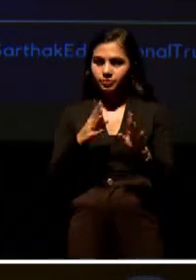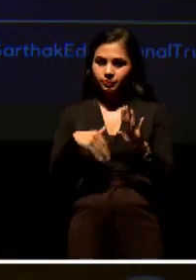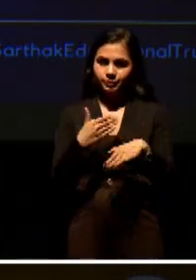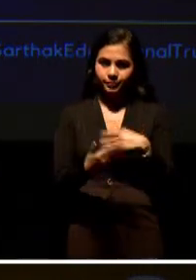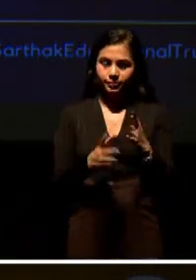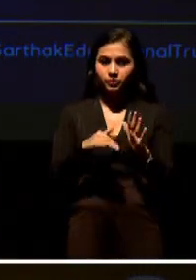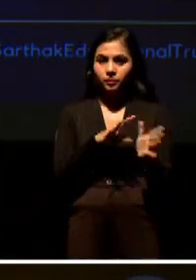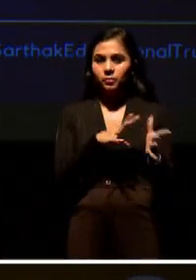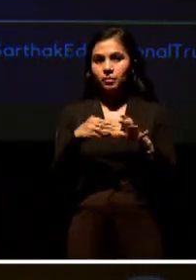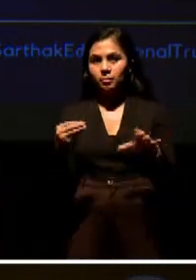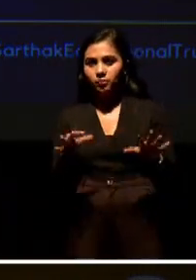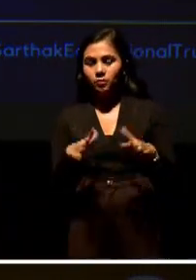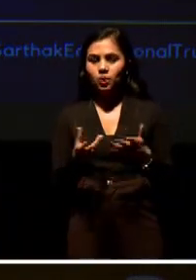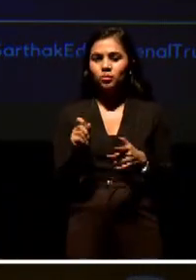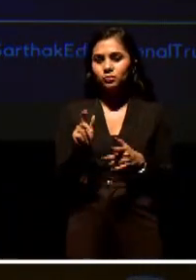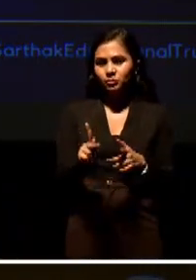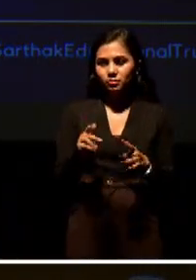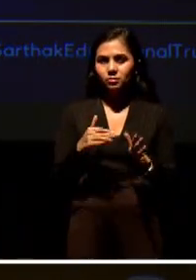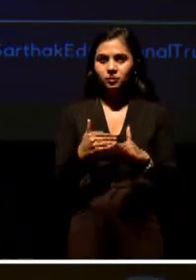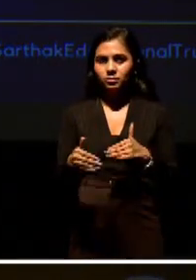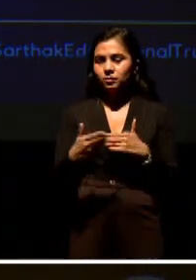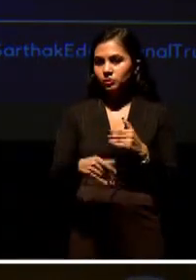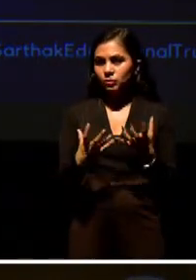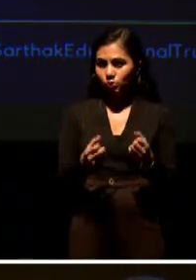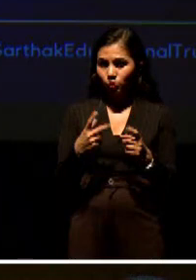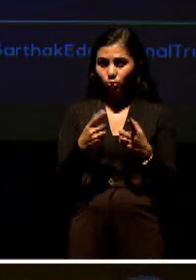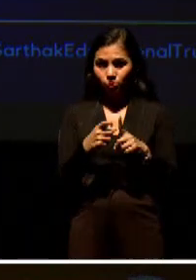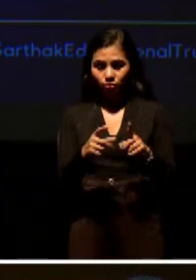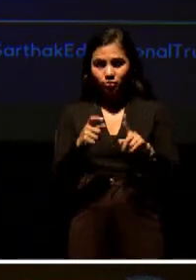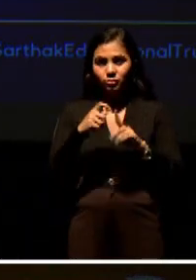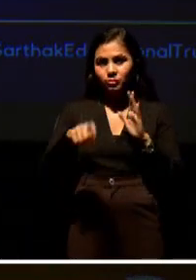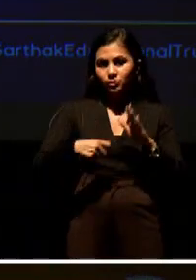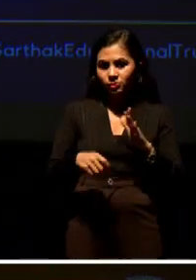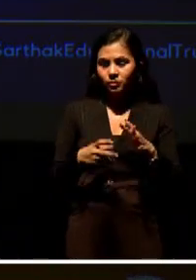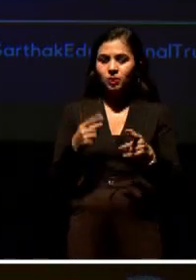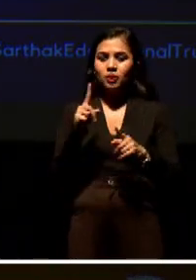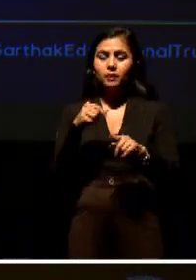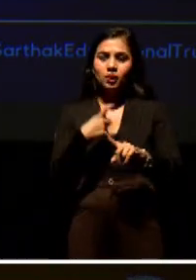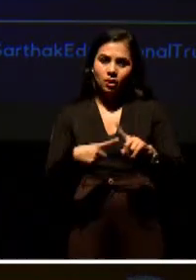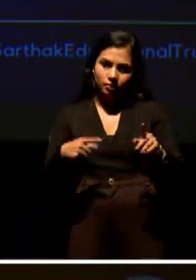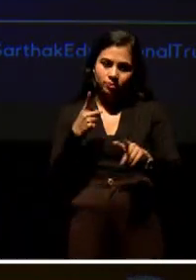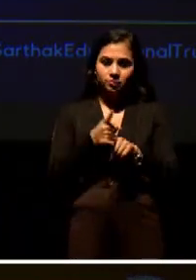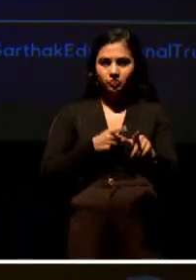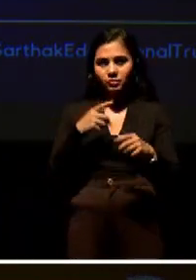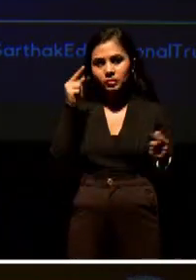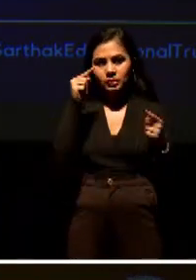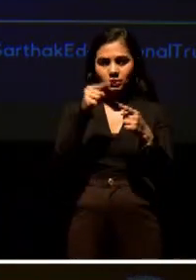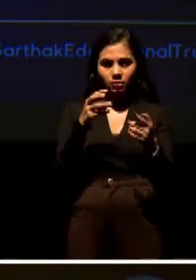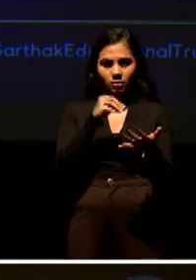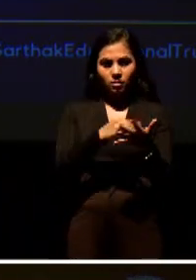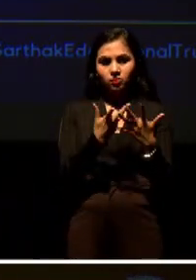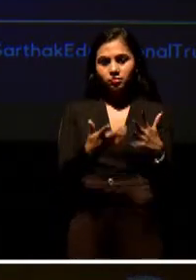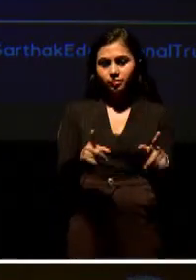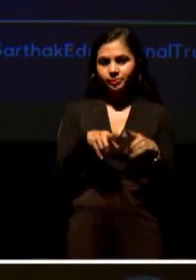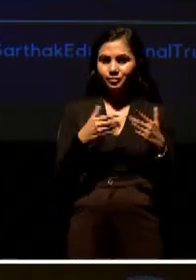get out of it. So we should say, okay, if Samir, you want to do this project, finish in 1.5 years, and these are your targets. So some kind of